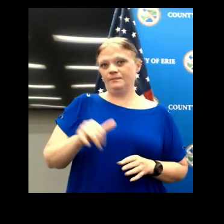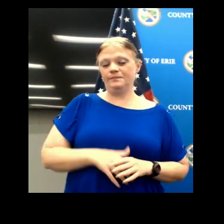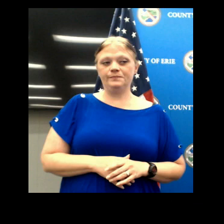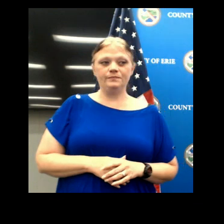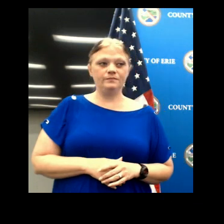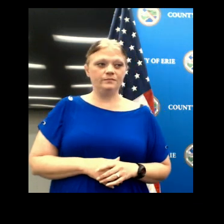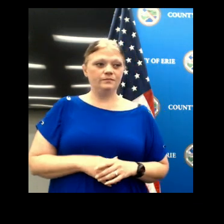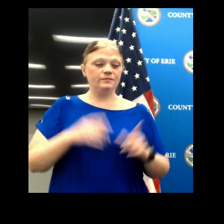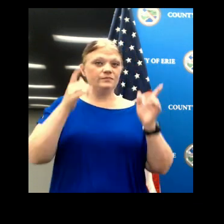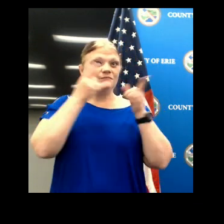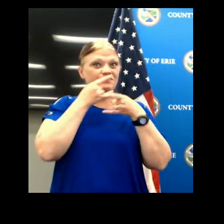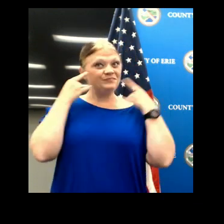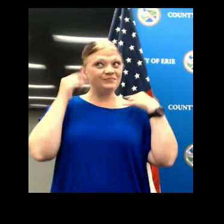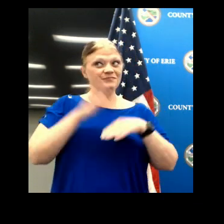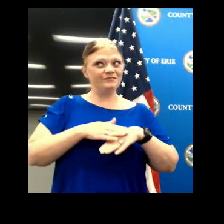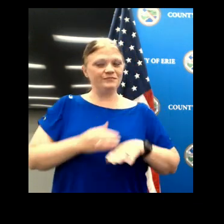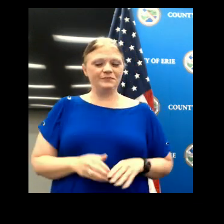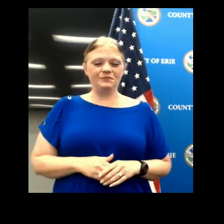And I will put my mask